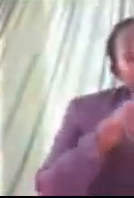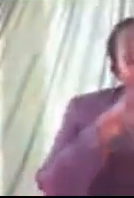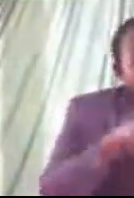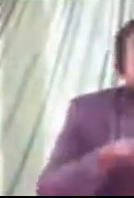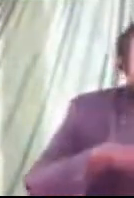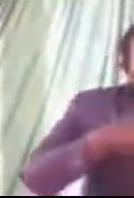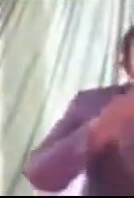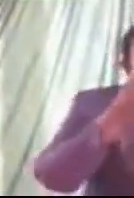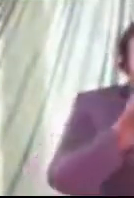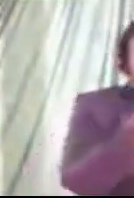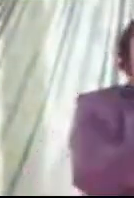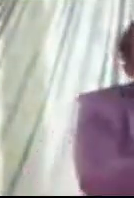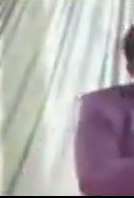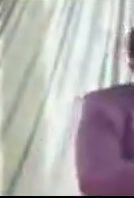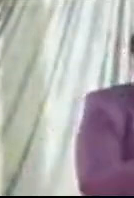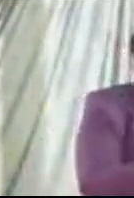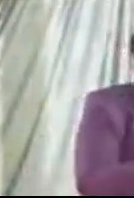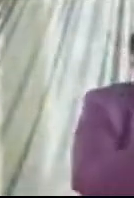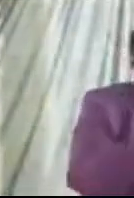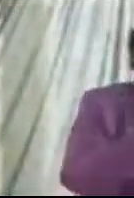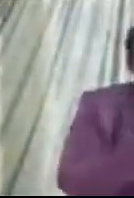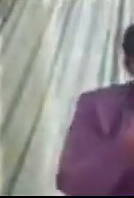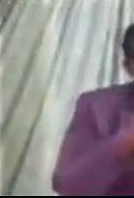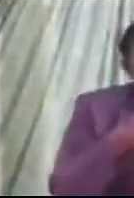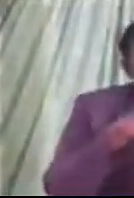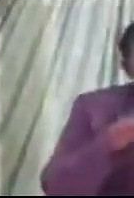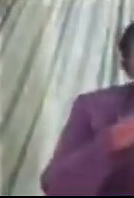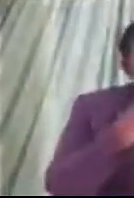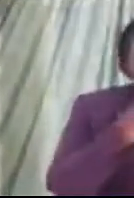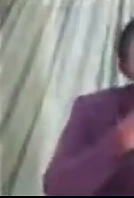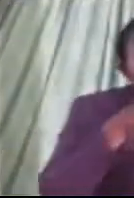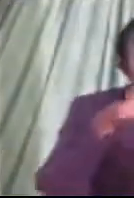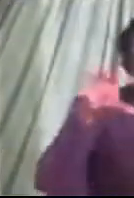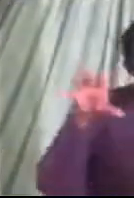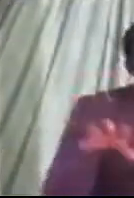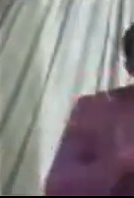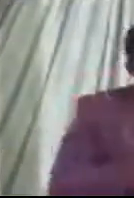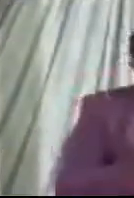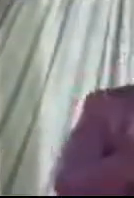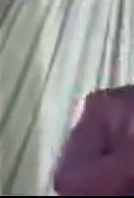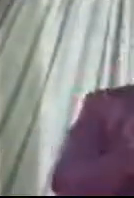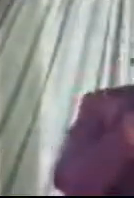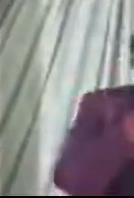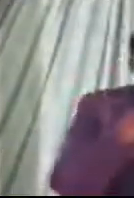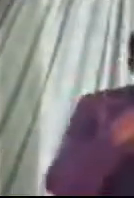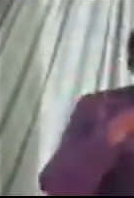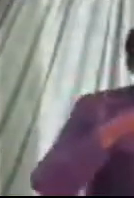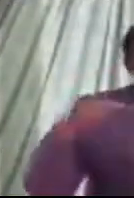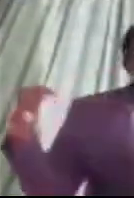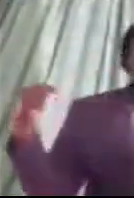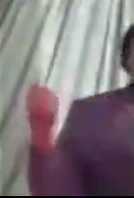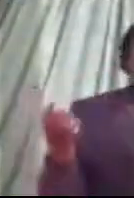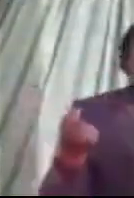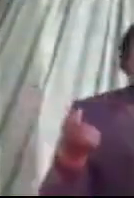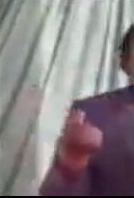that they were being tortured. And you resisted that application, of course, as the prosecutor.